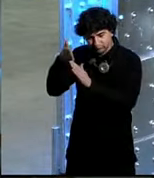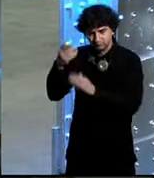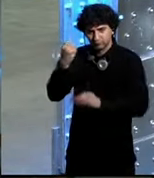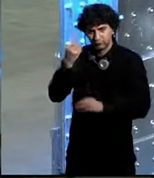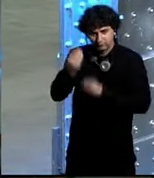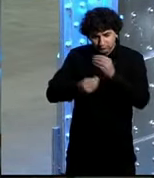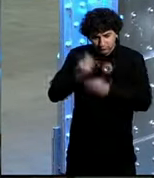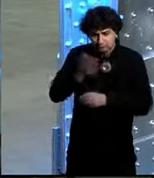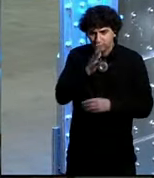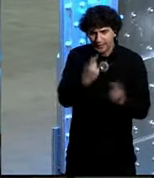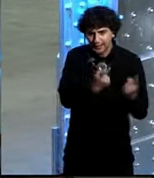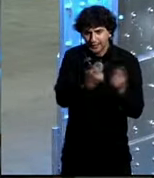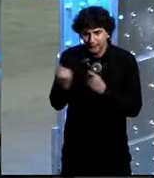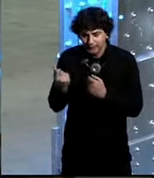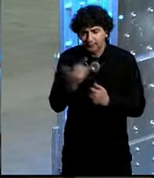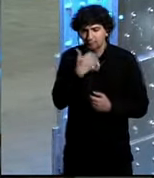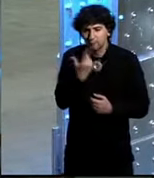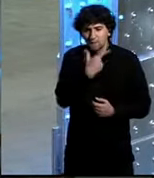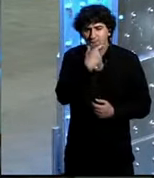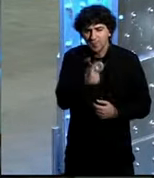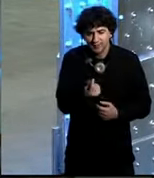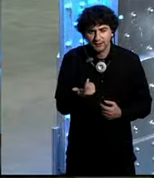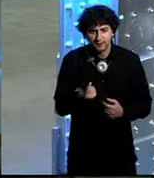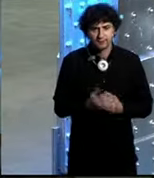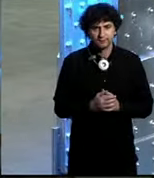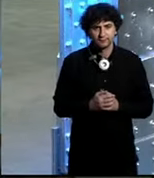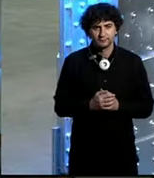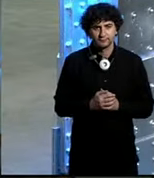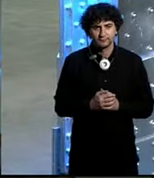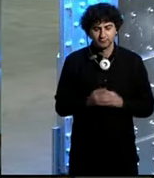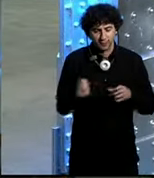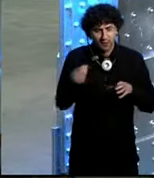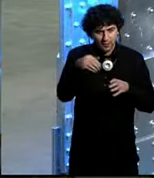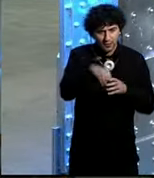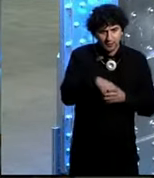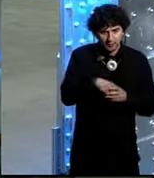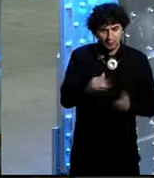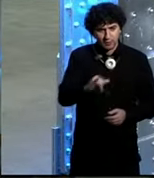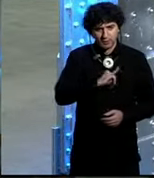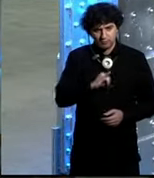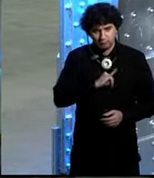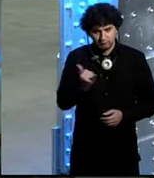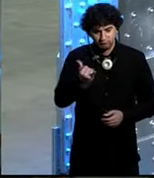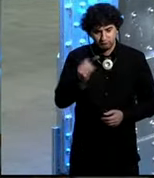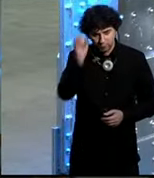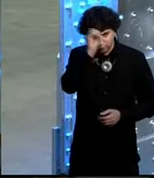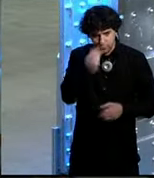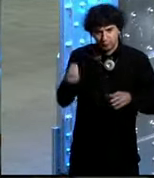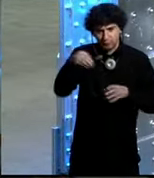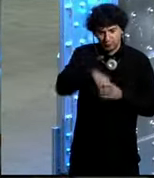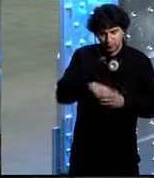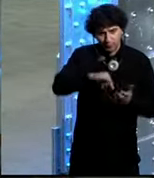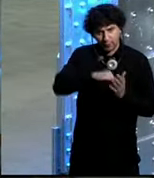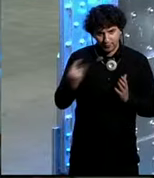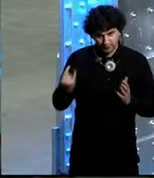being developed based on their own needs and based on the opportunities they have the